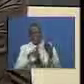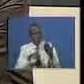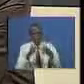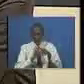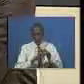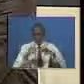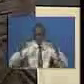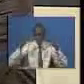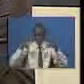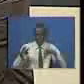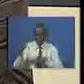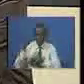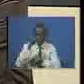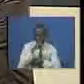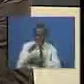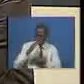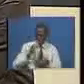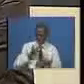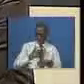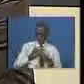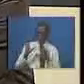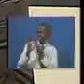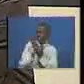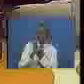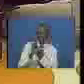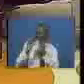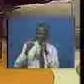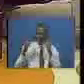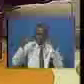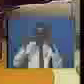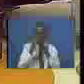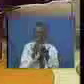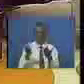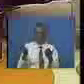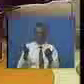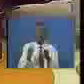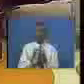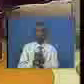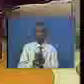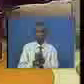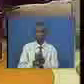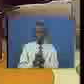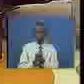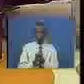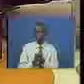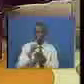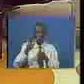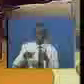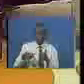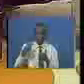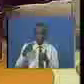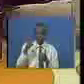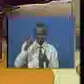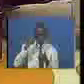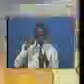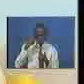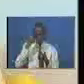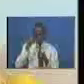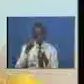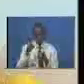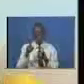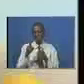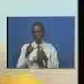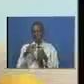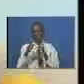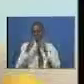a country do you have anything to celebrate in the first place I think people just give a lot of importance to the negative aspect